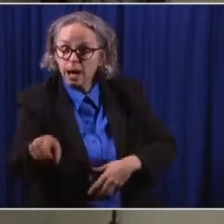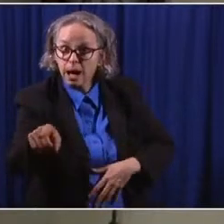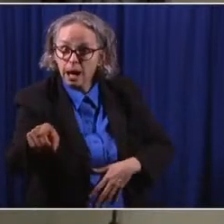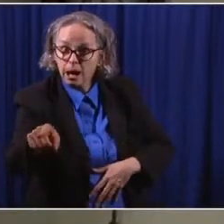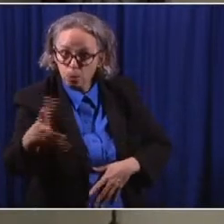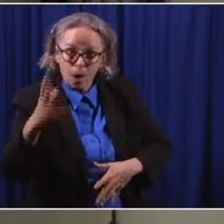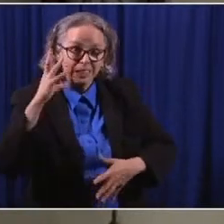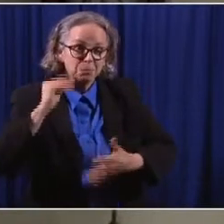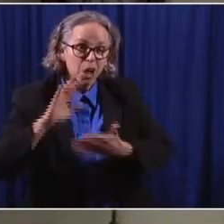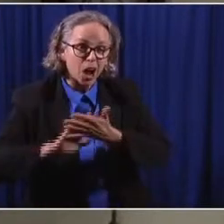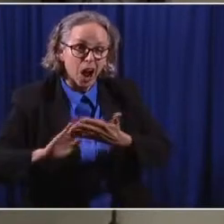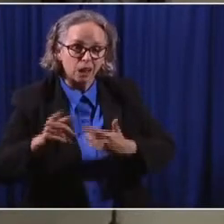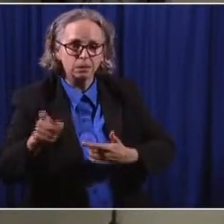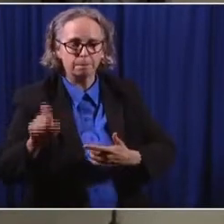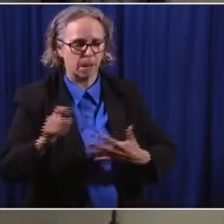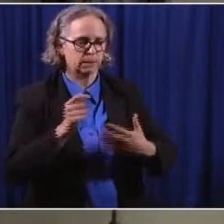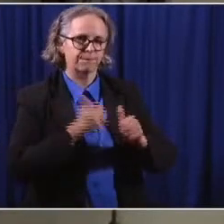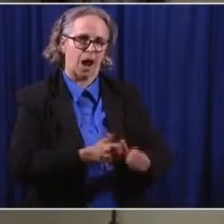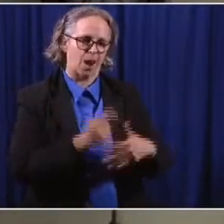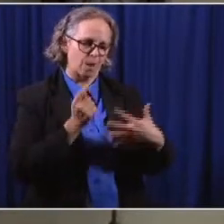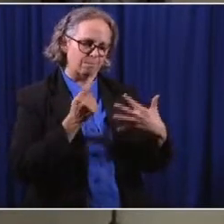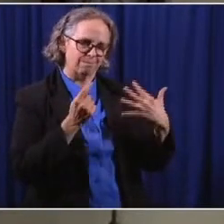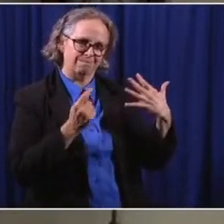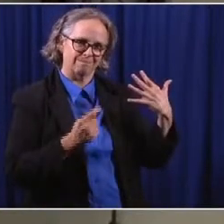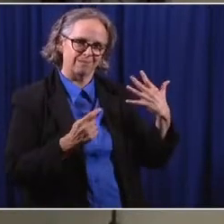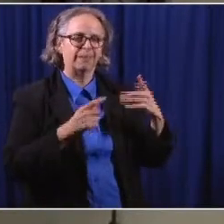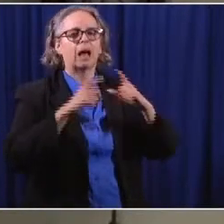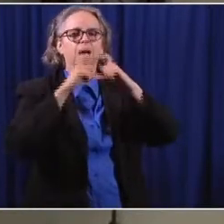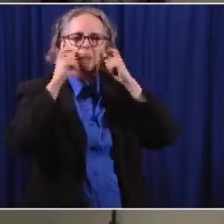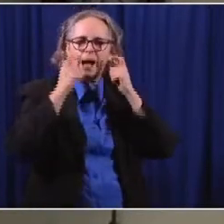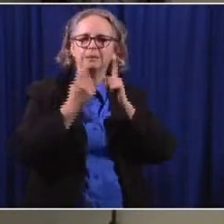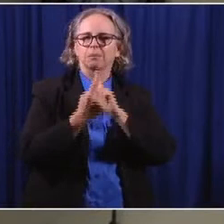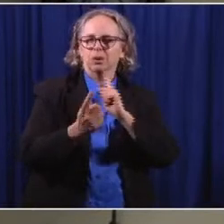Wear a mask when you're out in public, keep the distance.